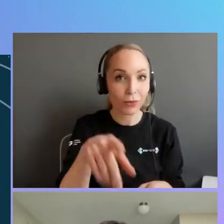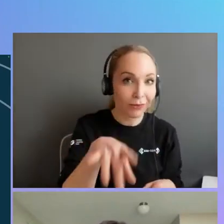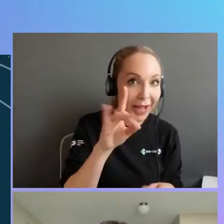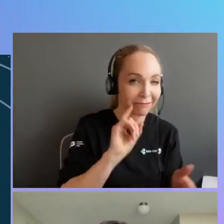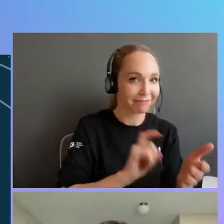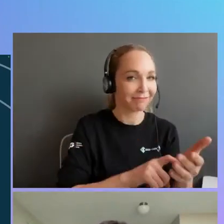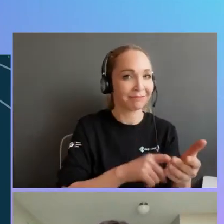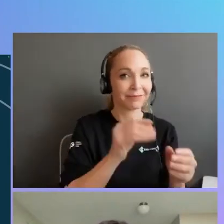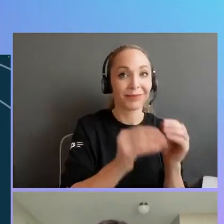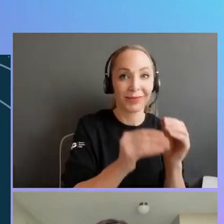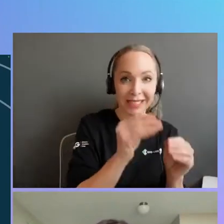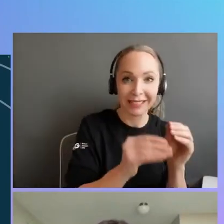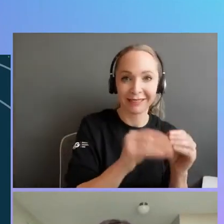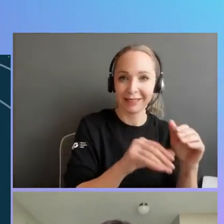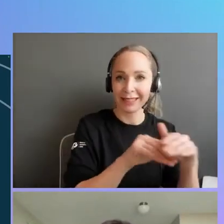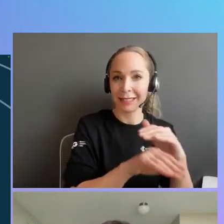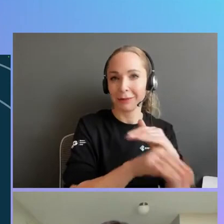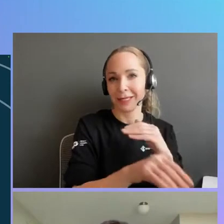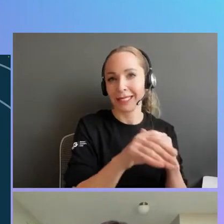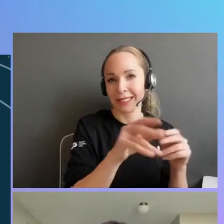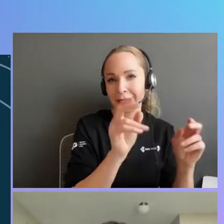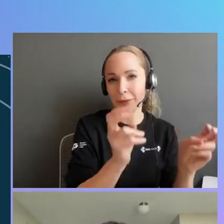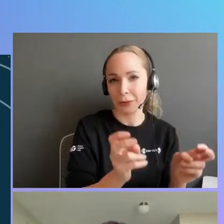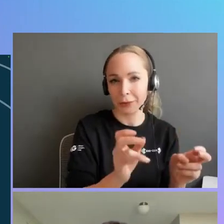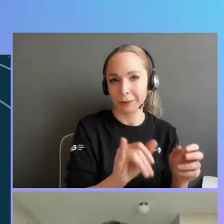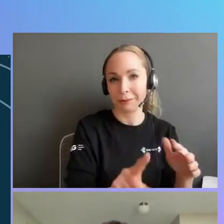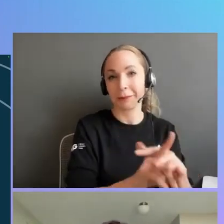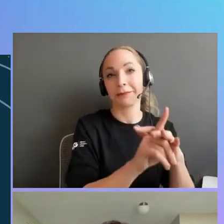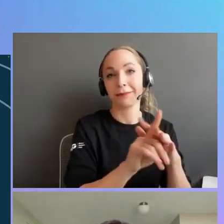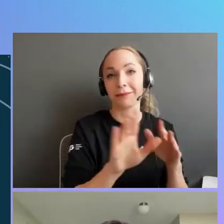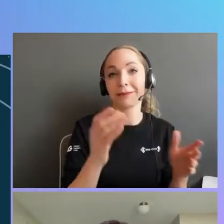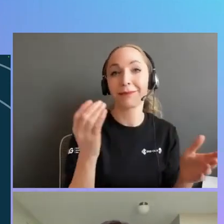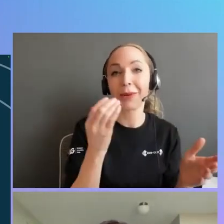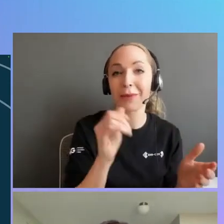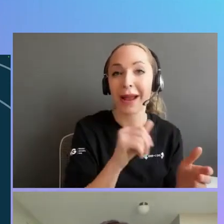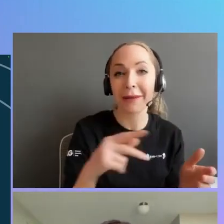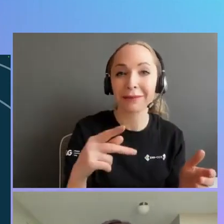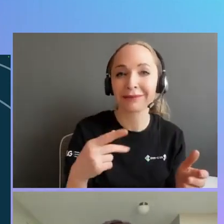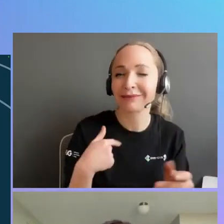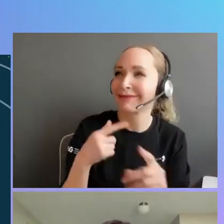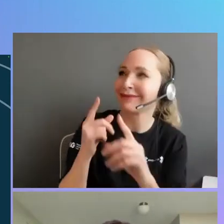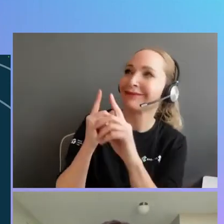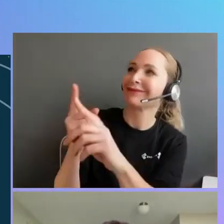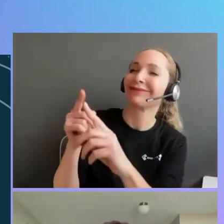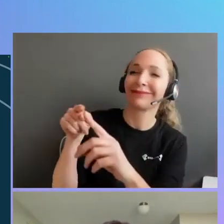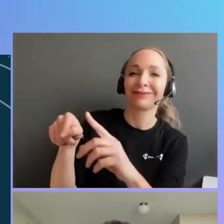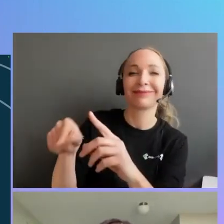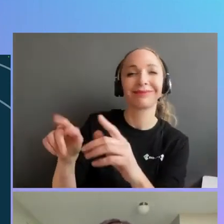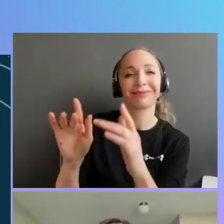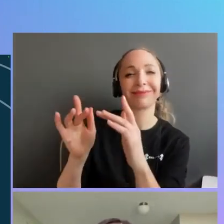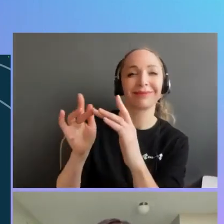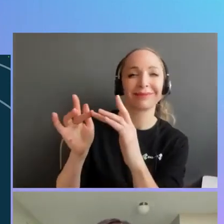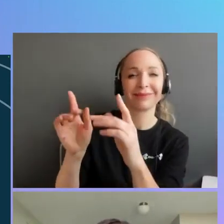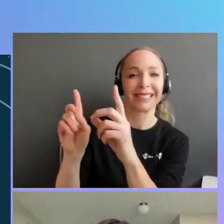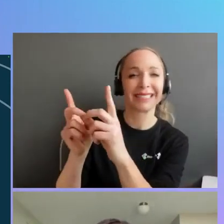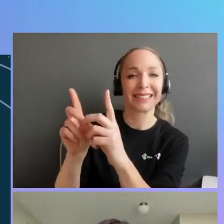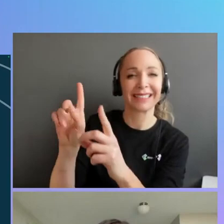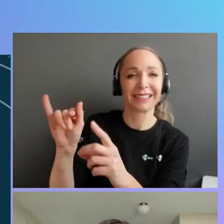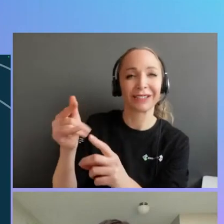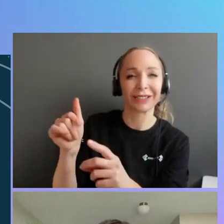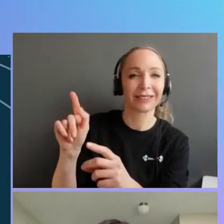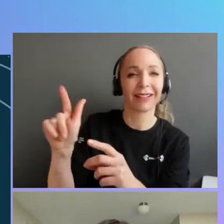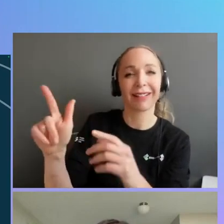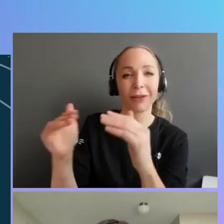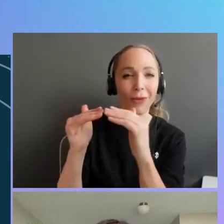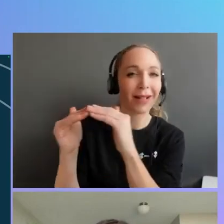issues in your mobile apps. So we're really striving for that mission of digital equality across the mobile app space. So we've evolved our tools over